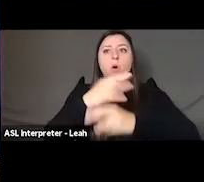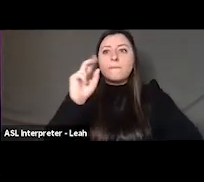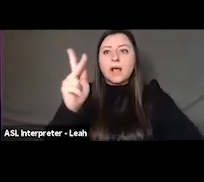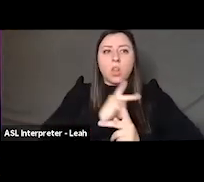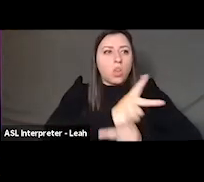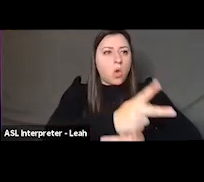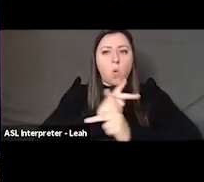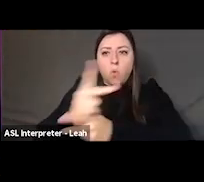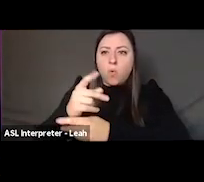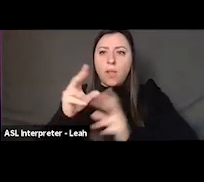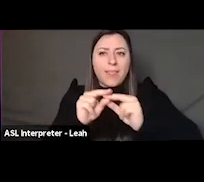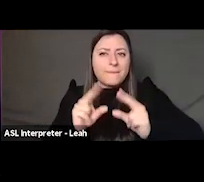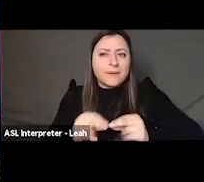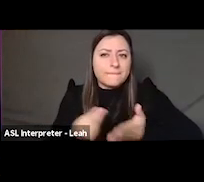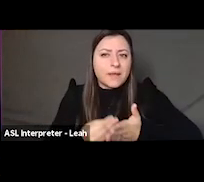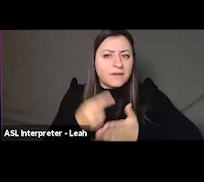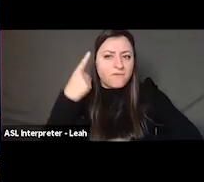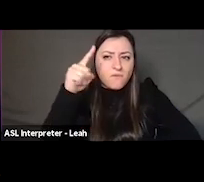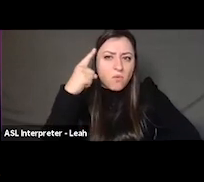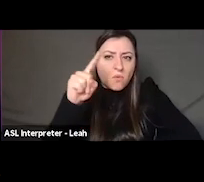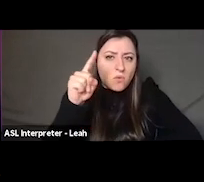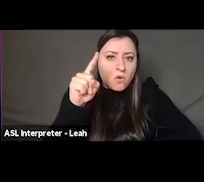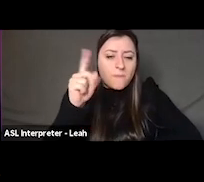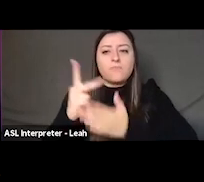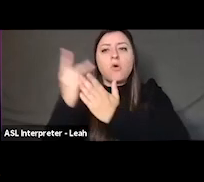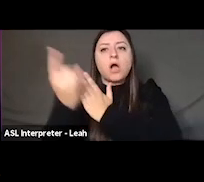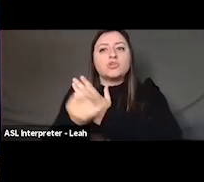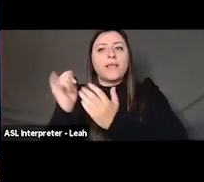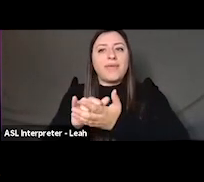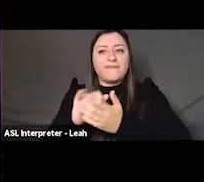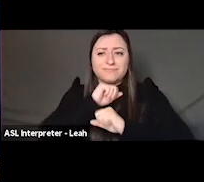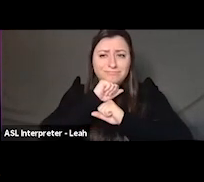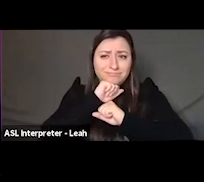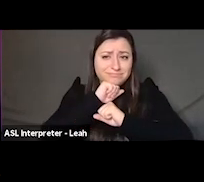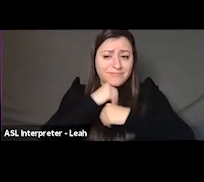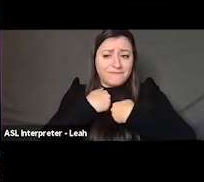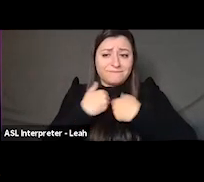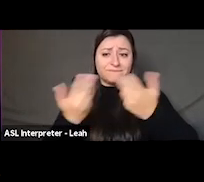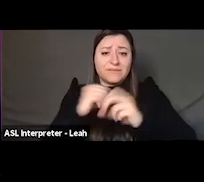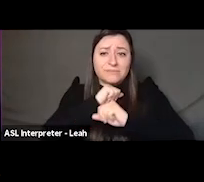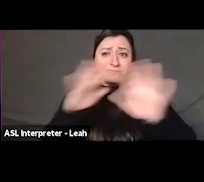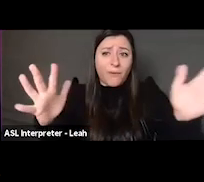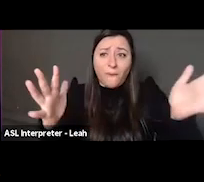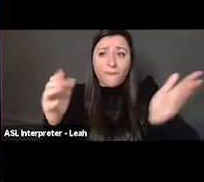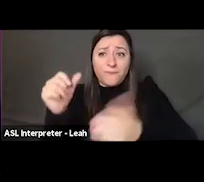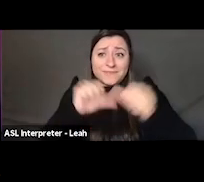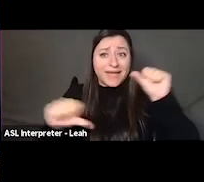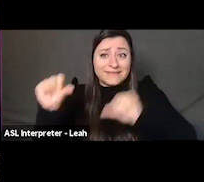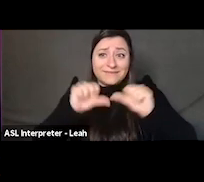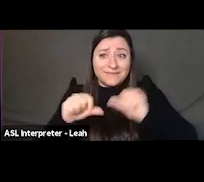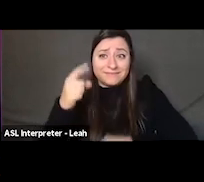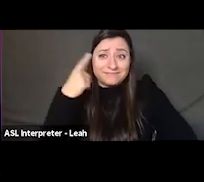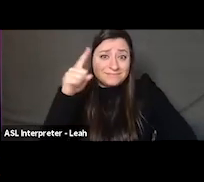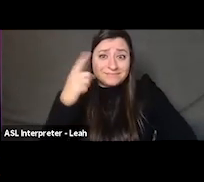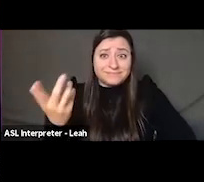for projects that have absolutely no scientific basis. All of these dams that were